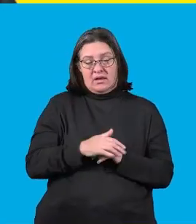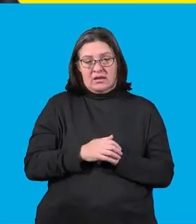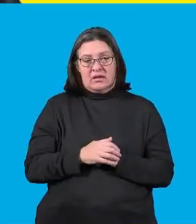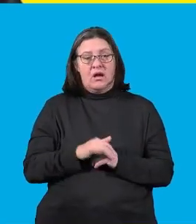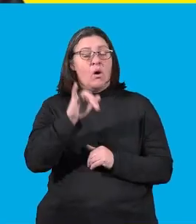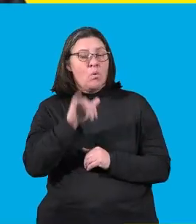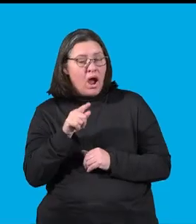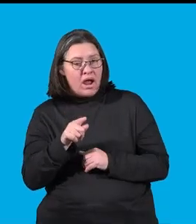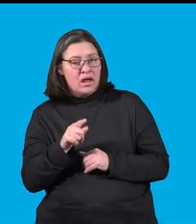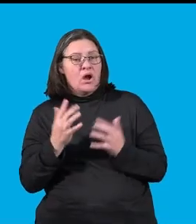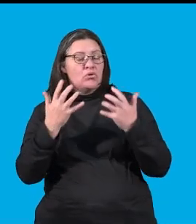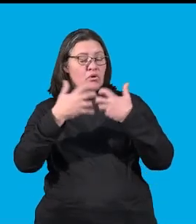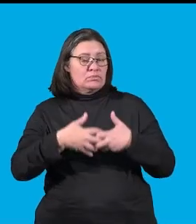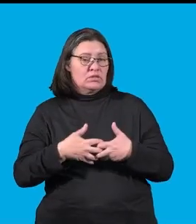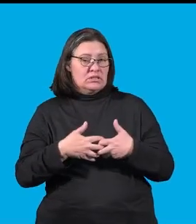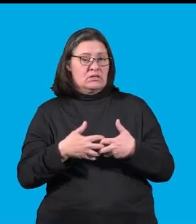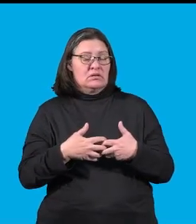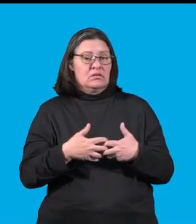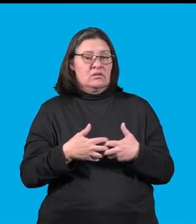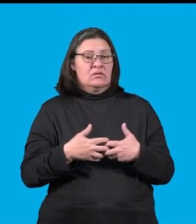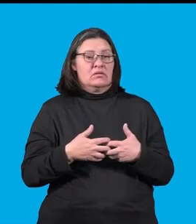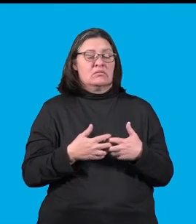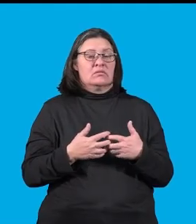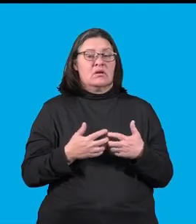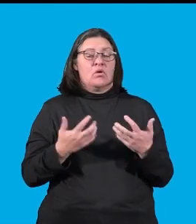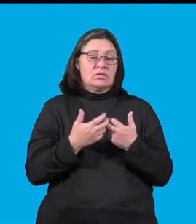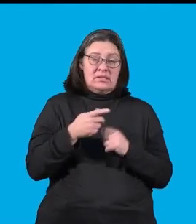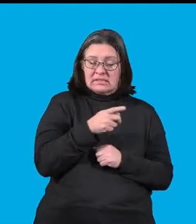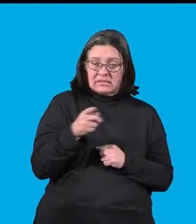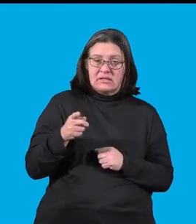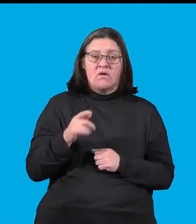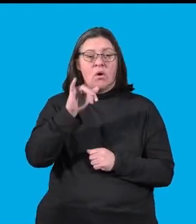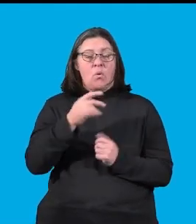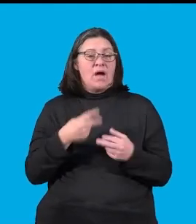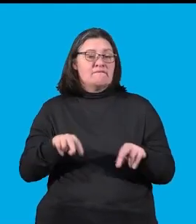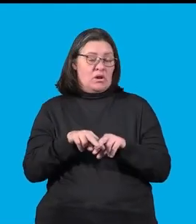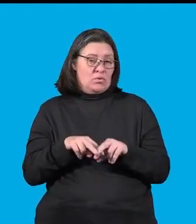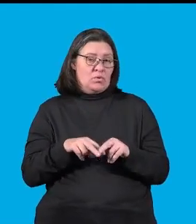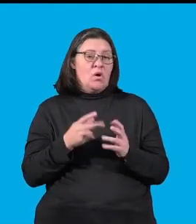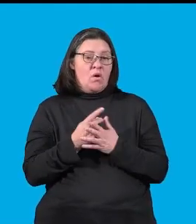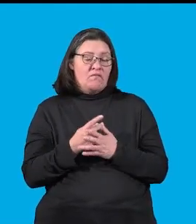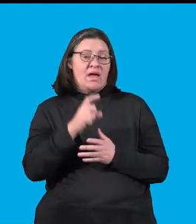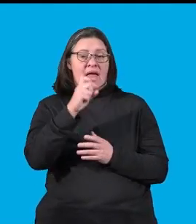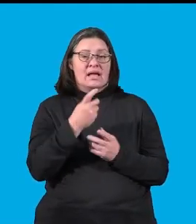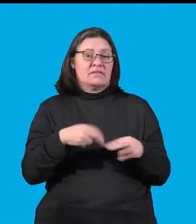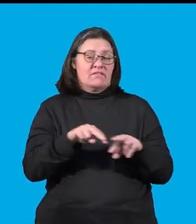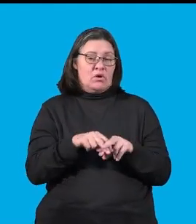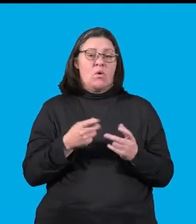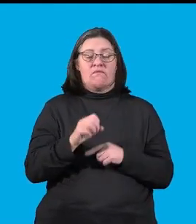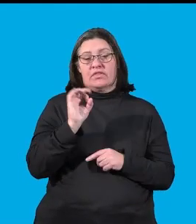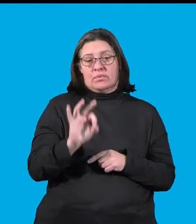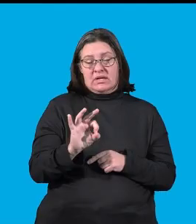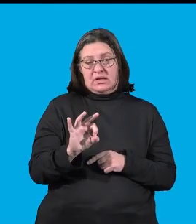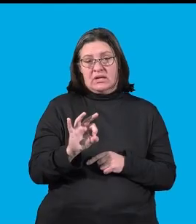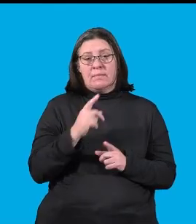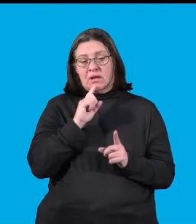value of y. Y being the corresponding coordinates or the y value that corresponds with an x